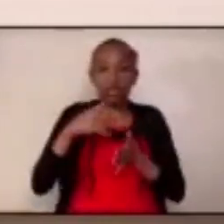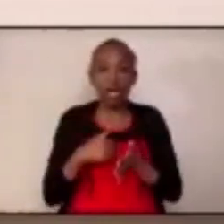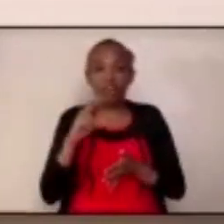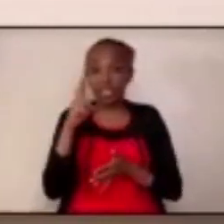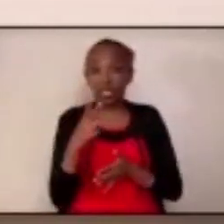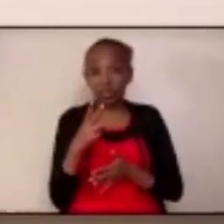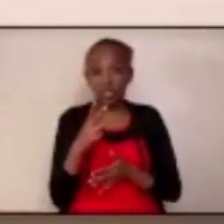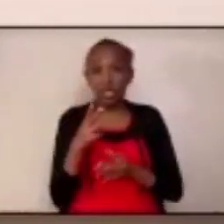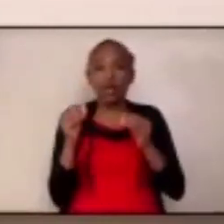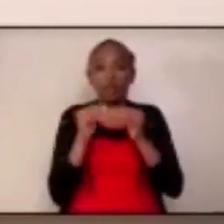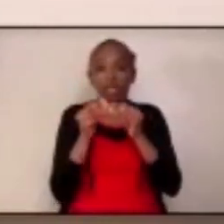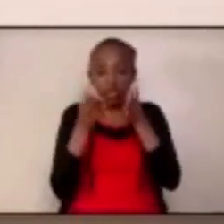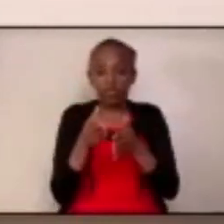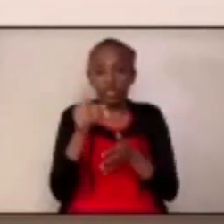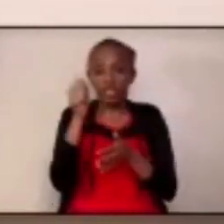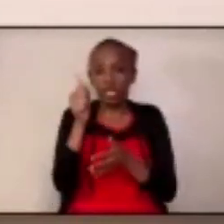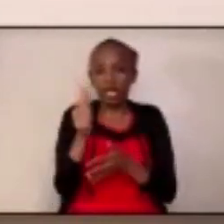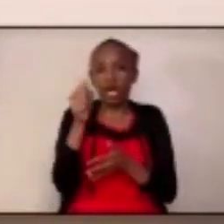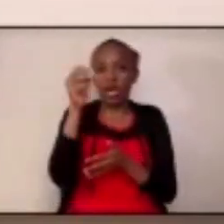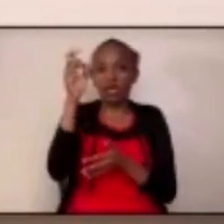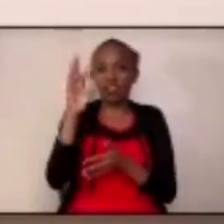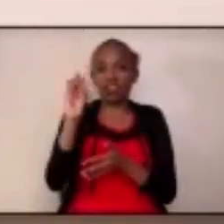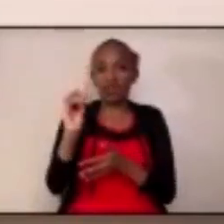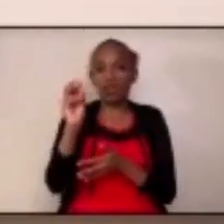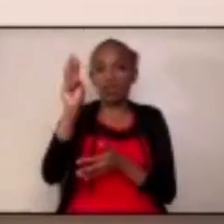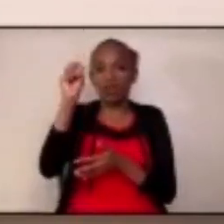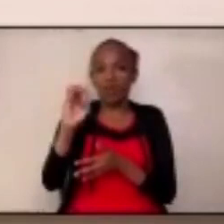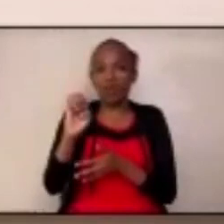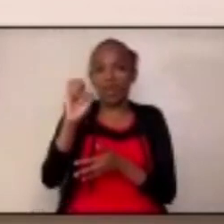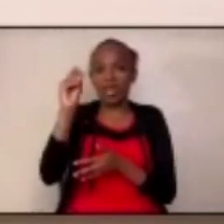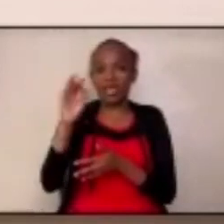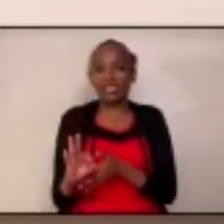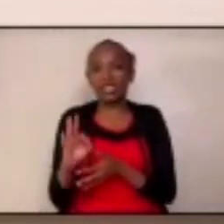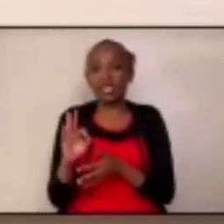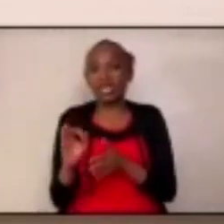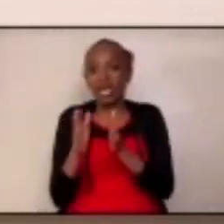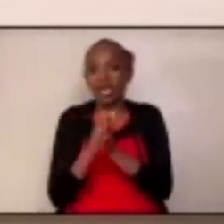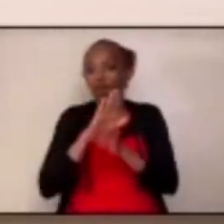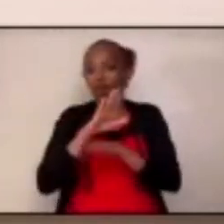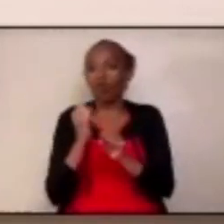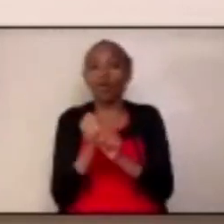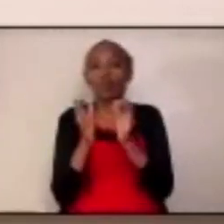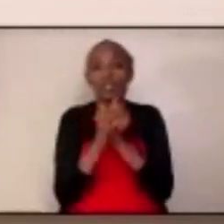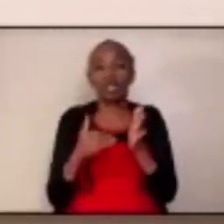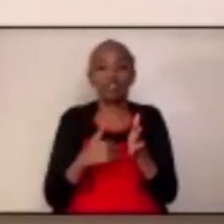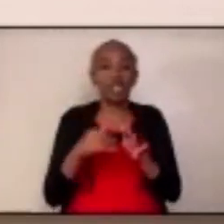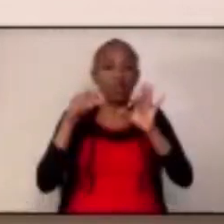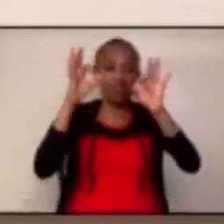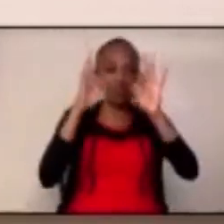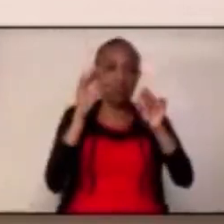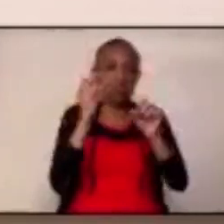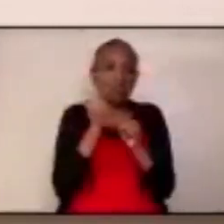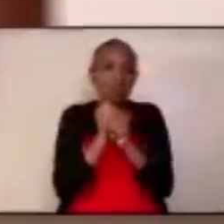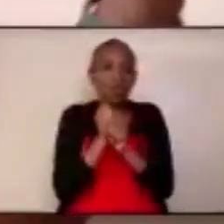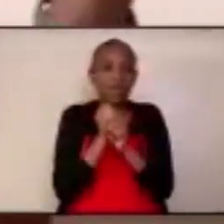second edition of this AFROMEDI, and that Fidelite and the rest of my colleagues here have done a splendid job in